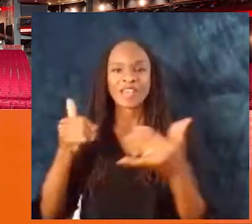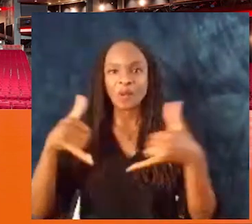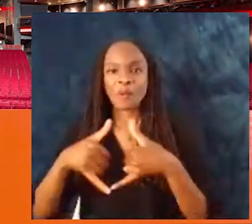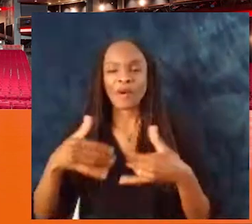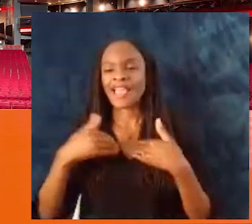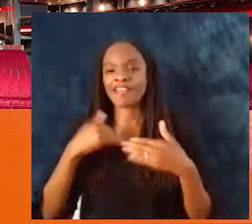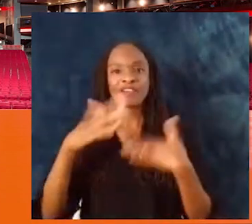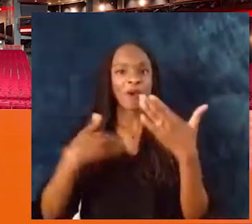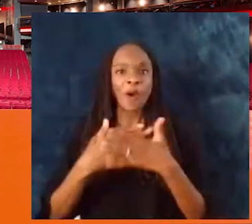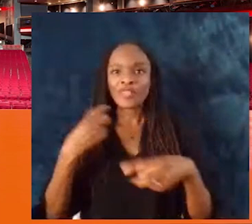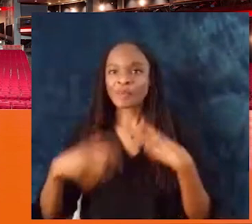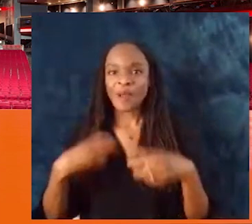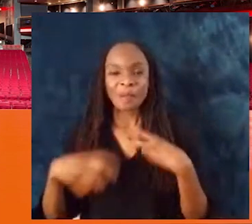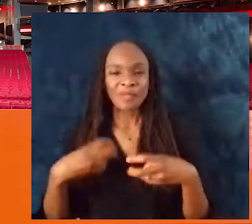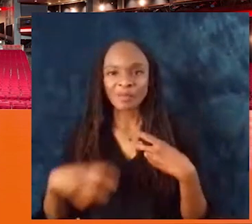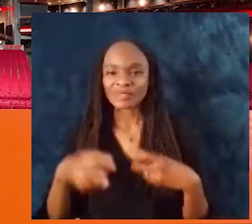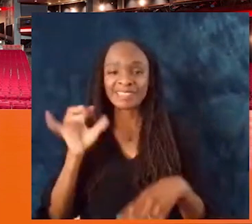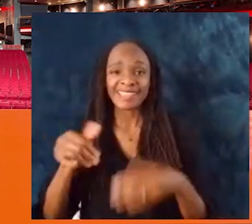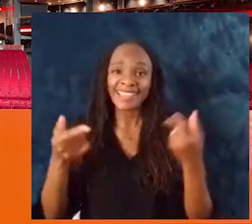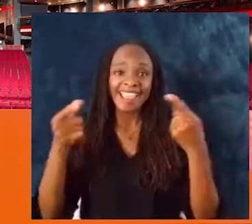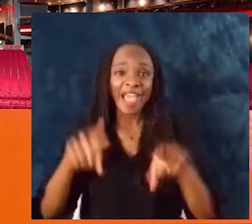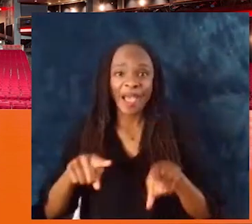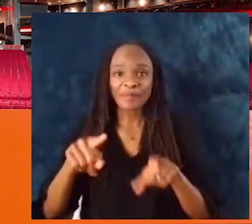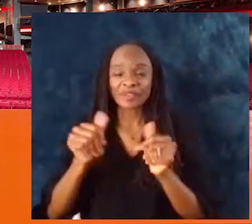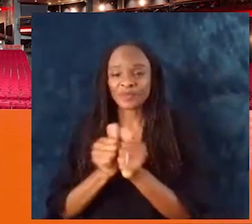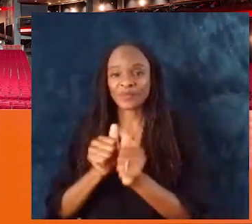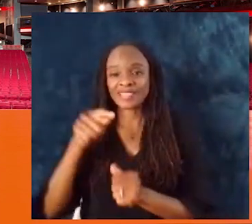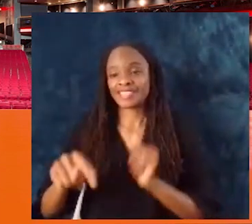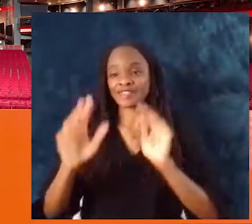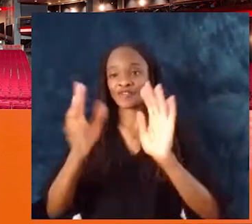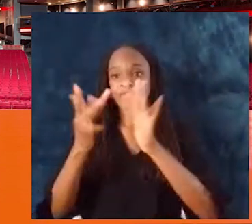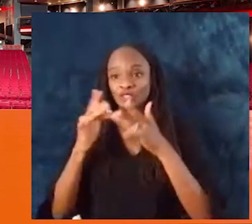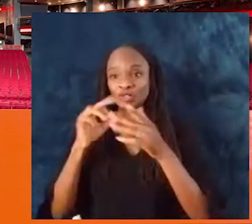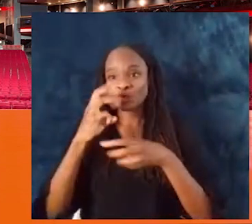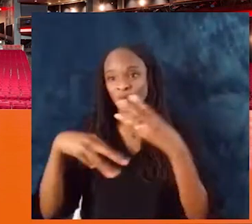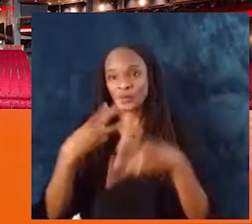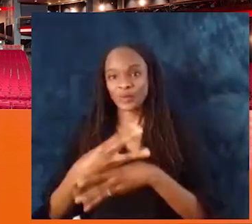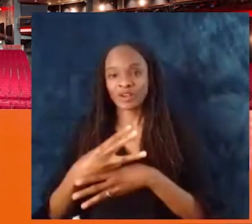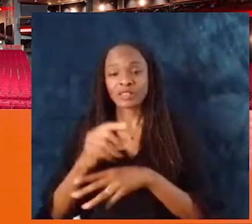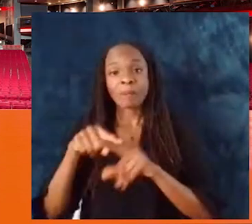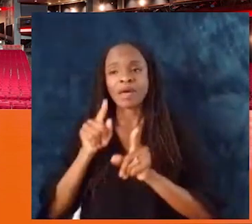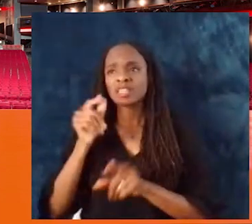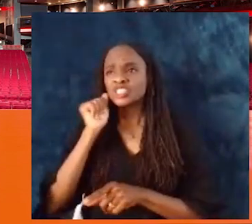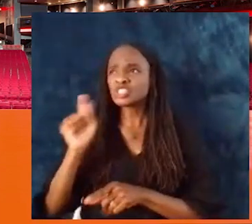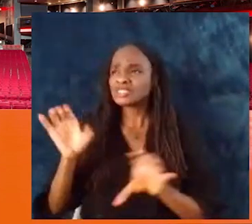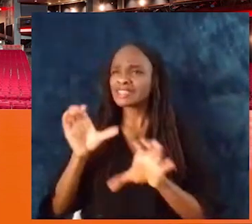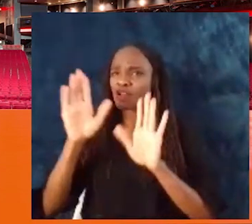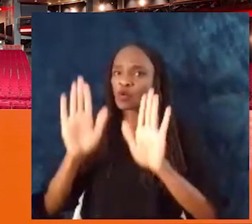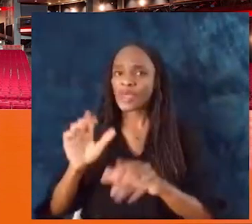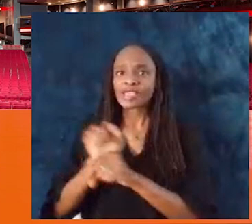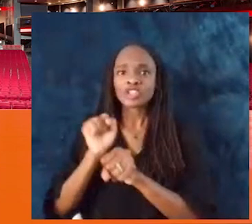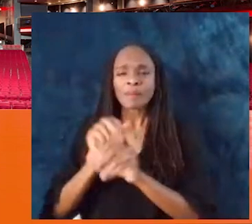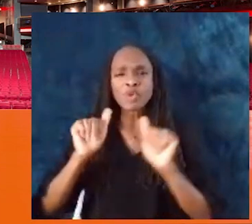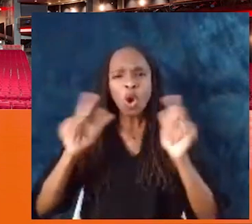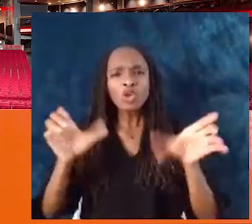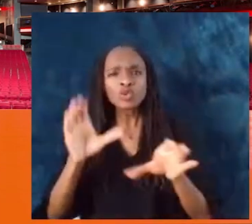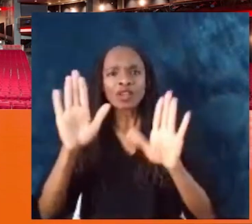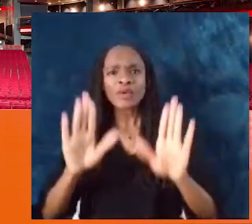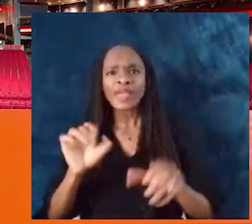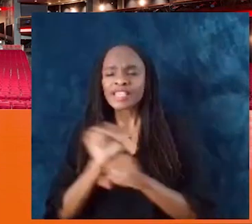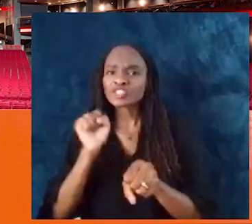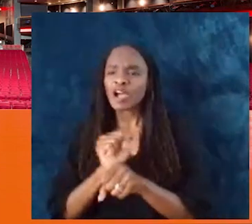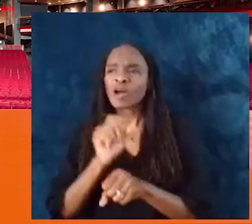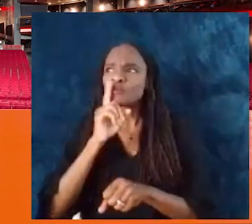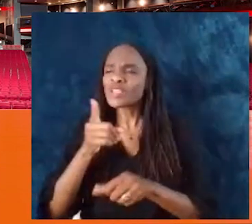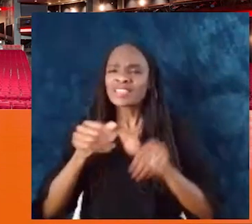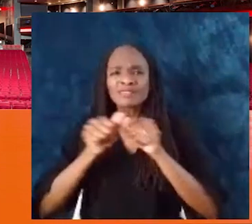problems that go on in all this virtual world we're in. But she did a great job. And also, all of you are doing a great job getting the word out there.